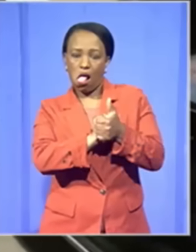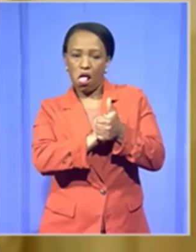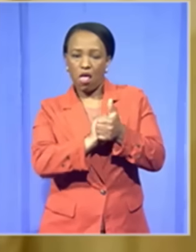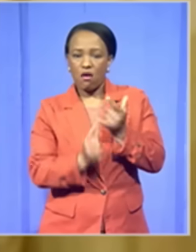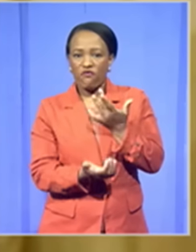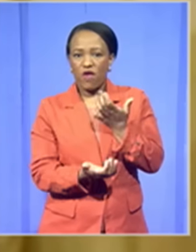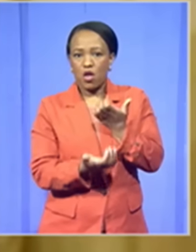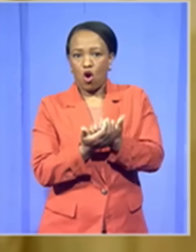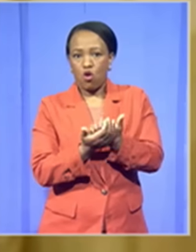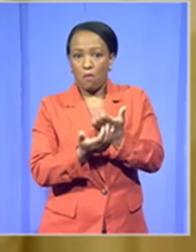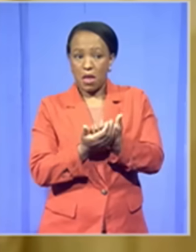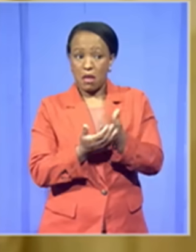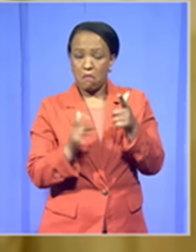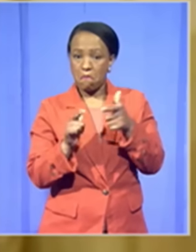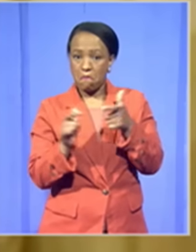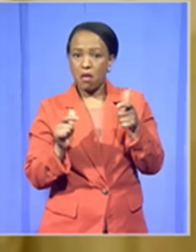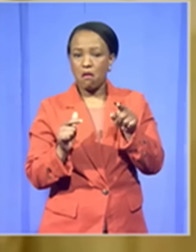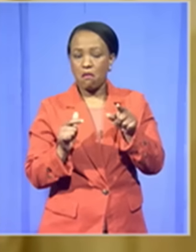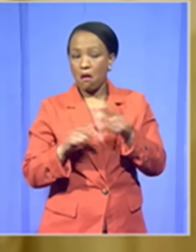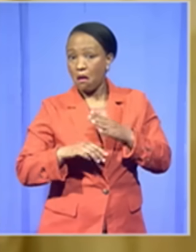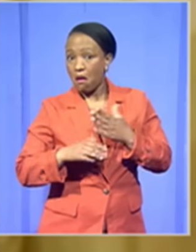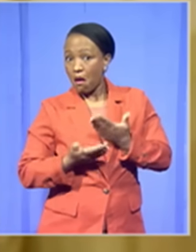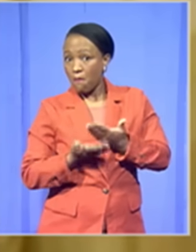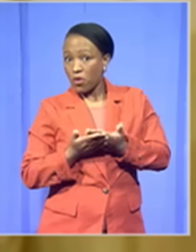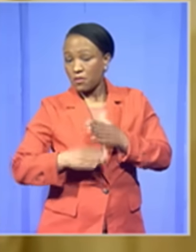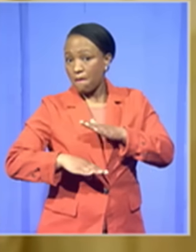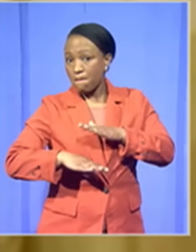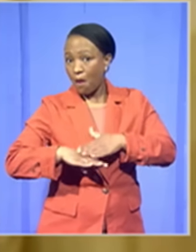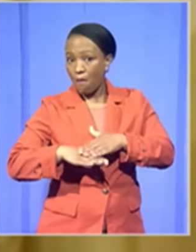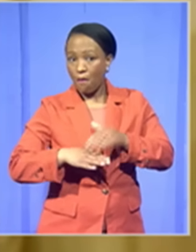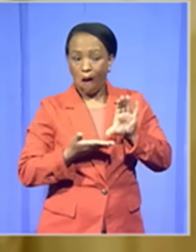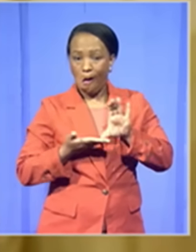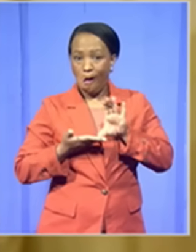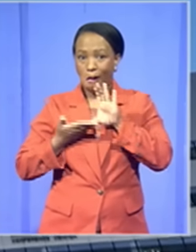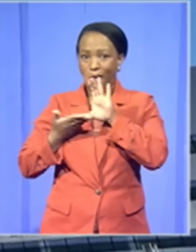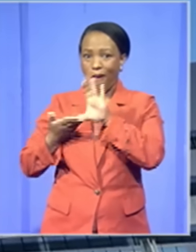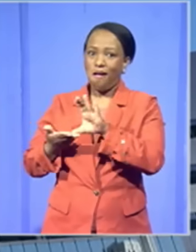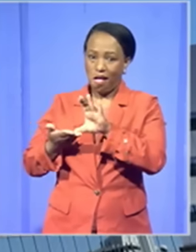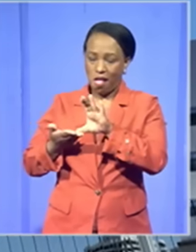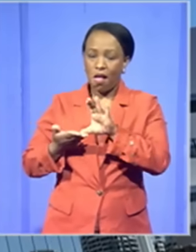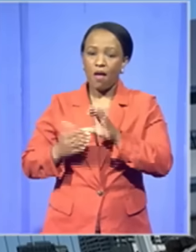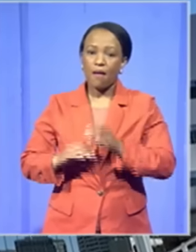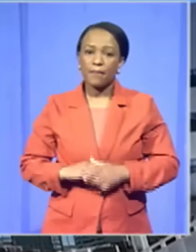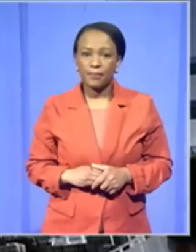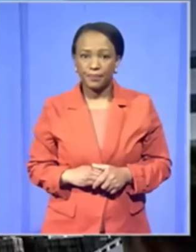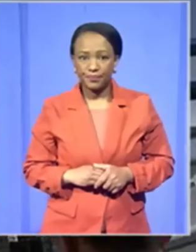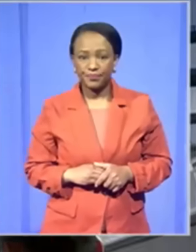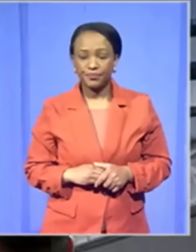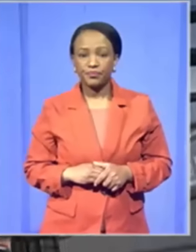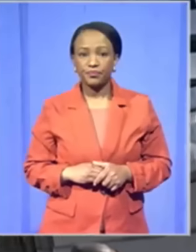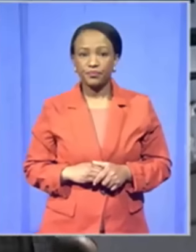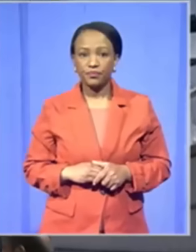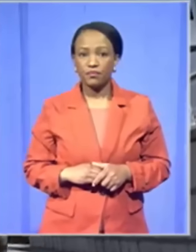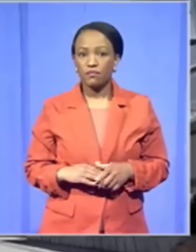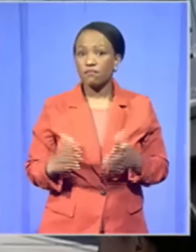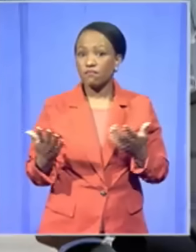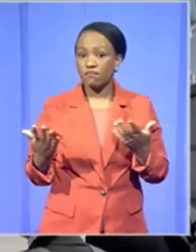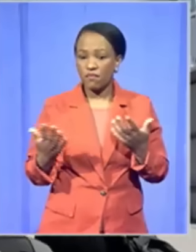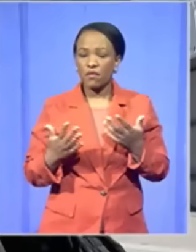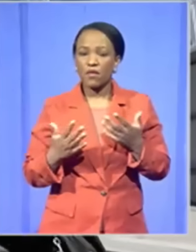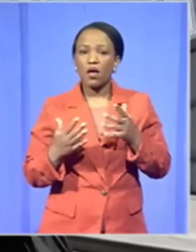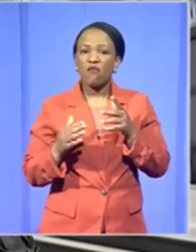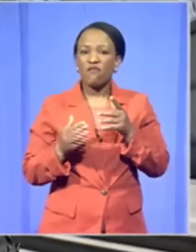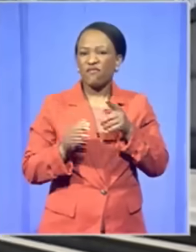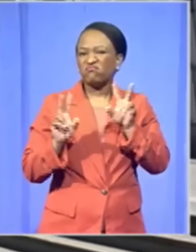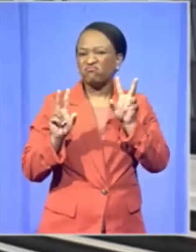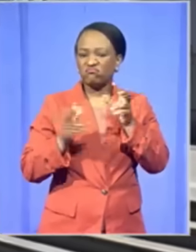economy, and the potential for further investments does exist. Tse ding tsa dintlha tse ka sehlohlolong sebokeng sena sa